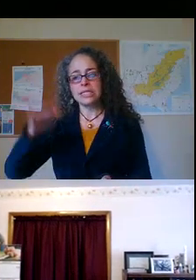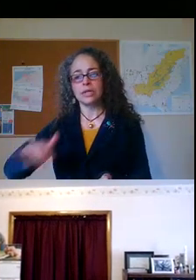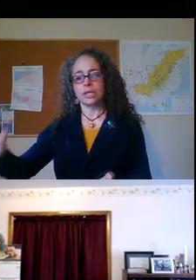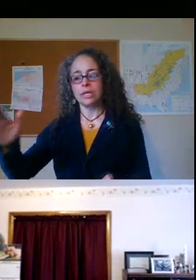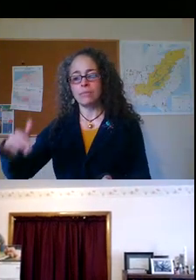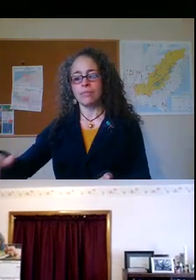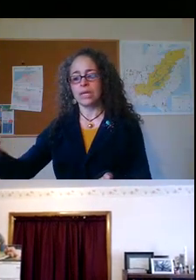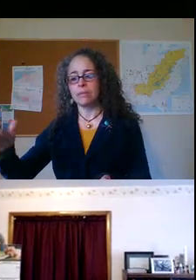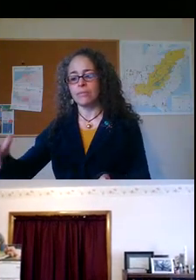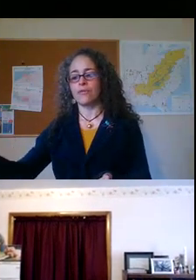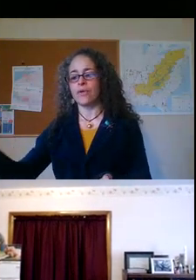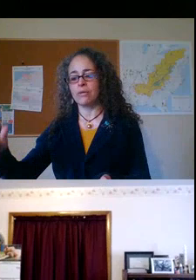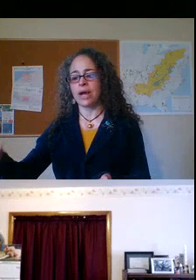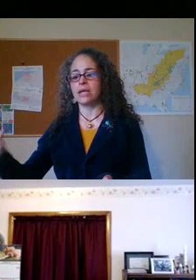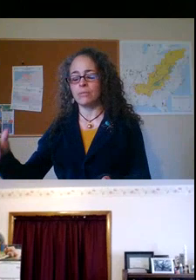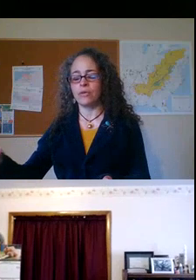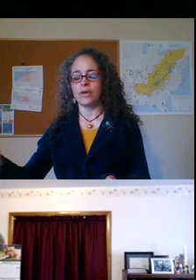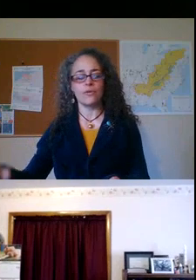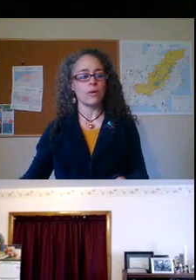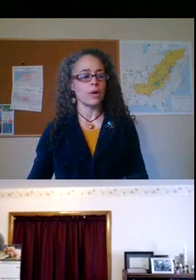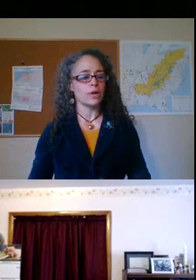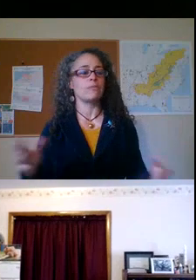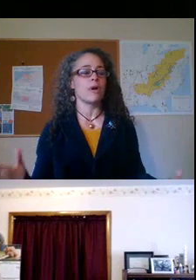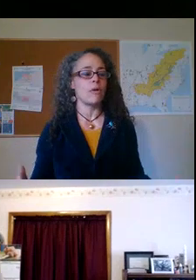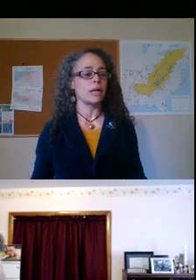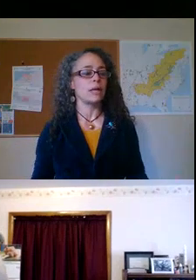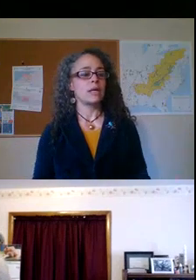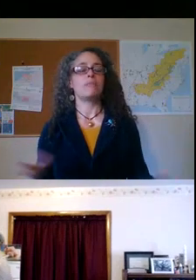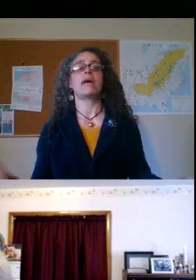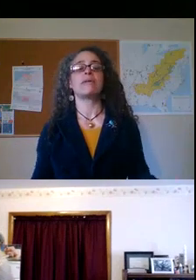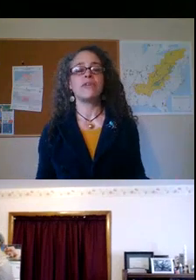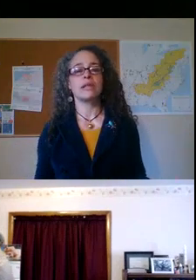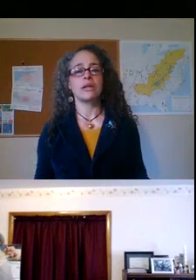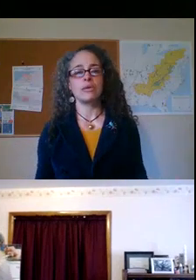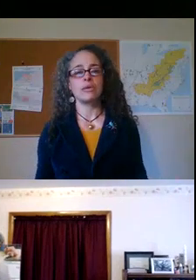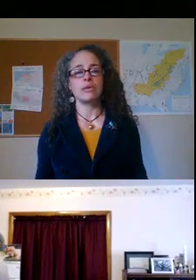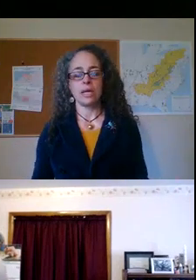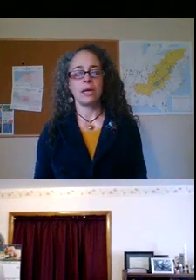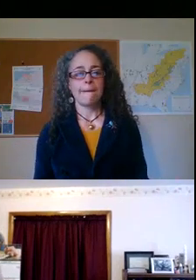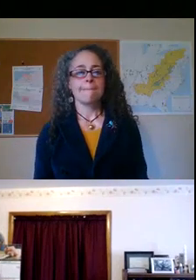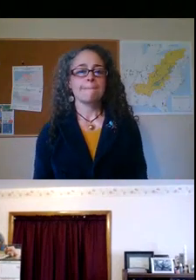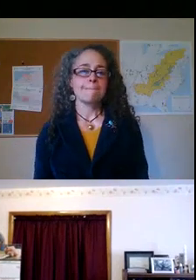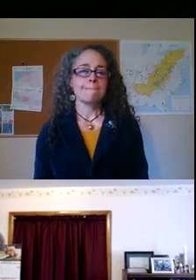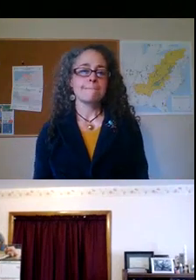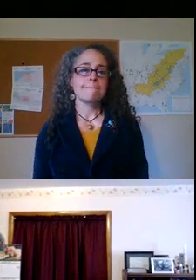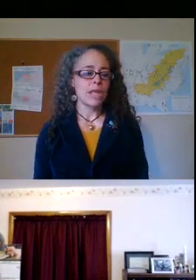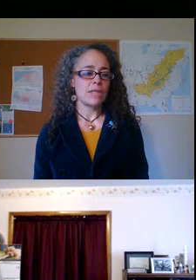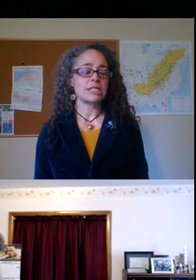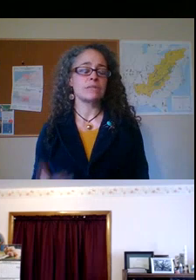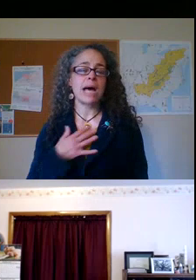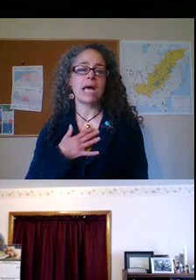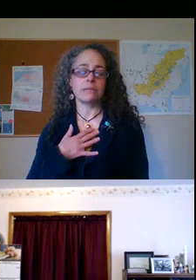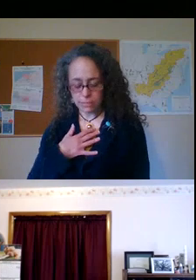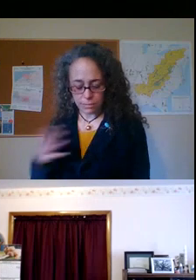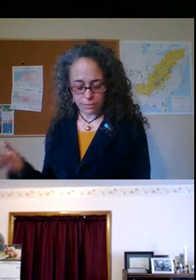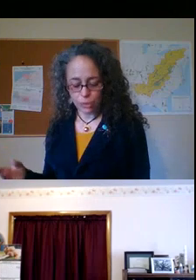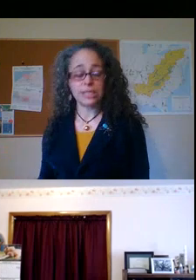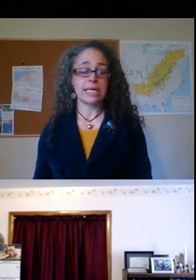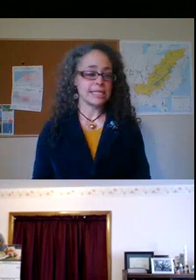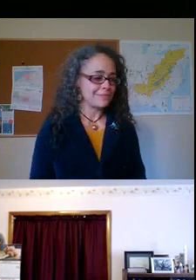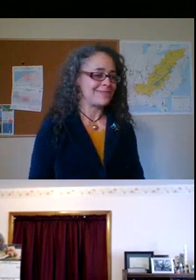So you can still keep moving, right? Keep moving forward, keep growing, keep benefiting the community. That's just